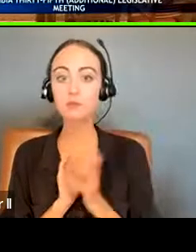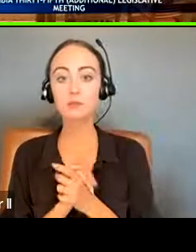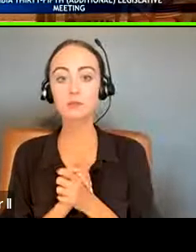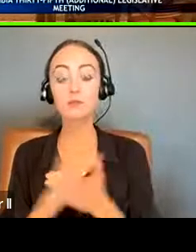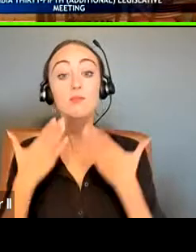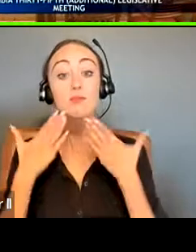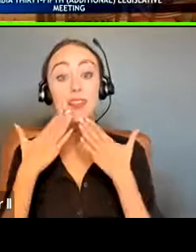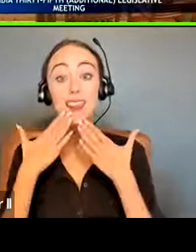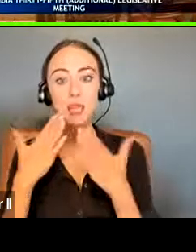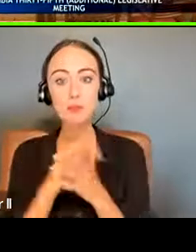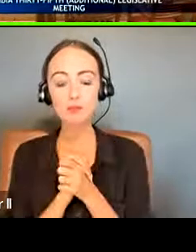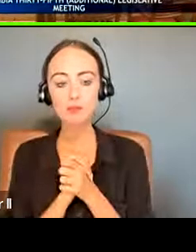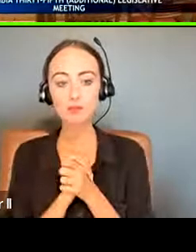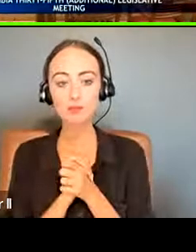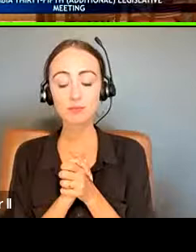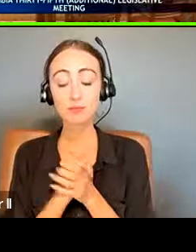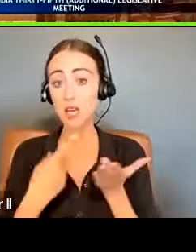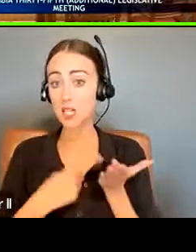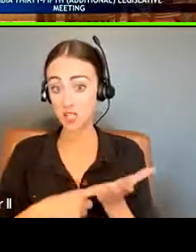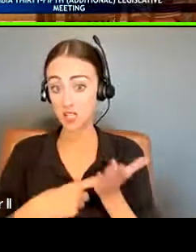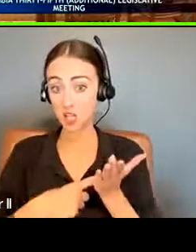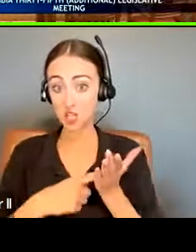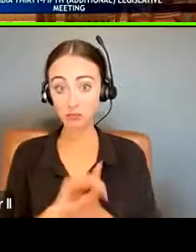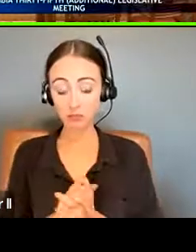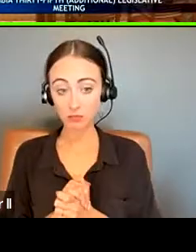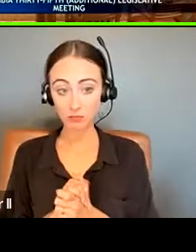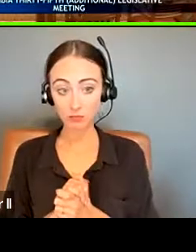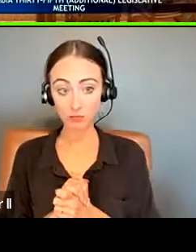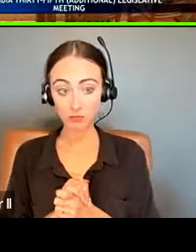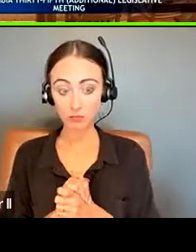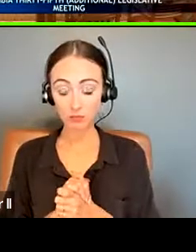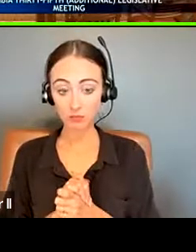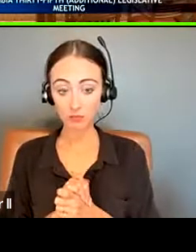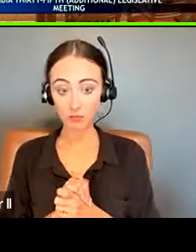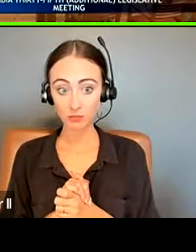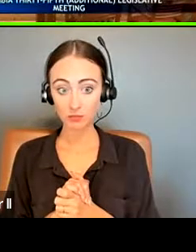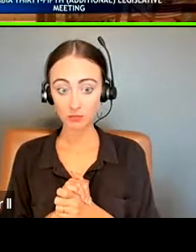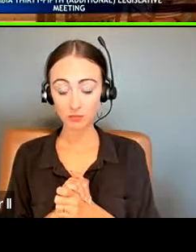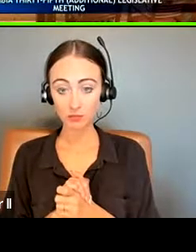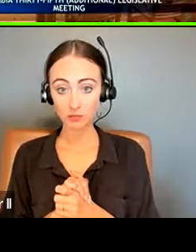Thank you, Councilmember. Is there discussion on the declaration?